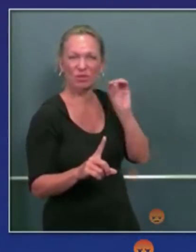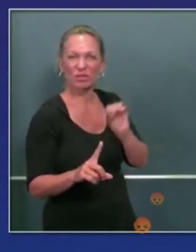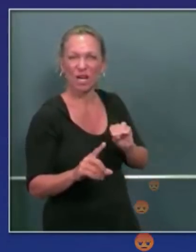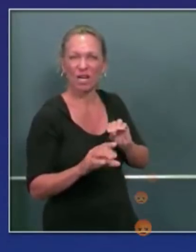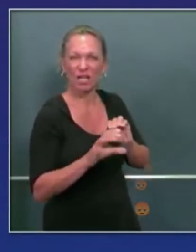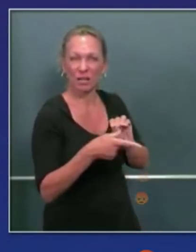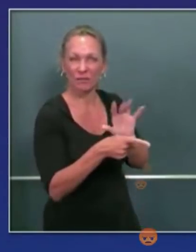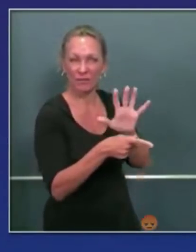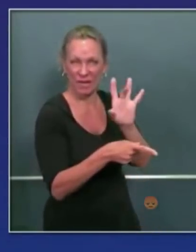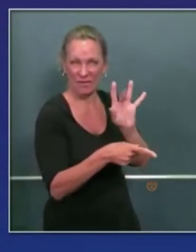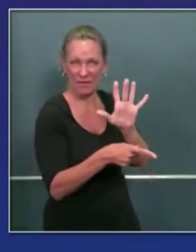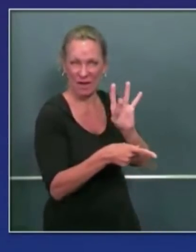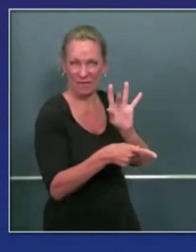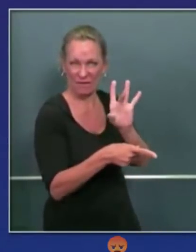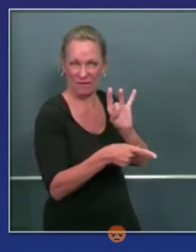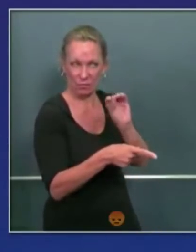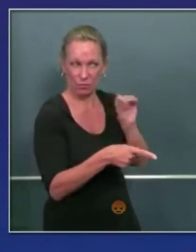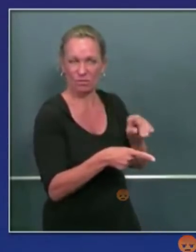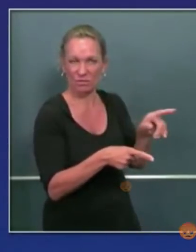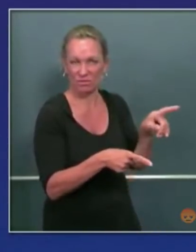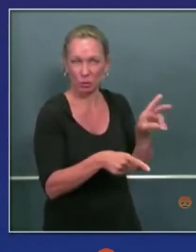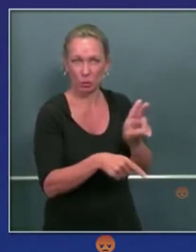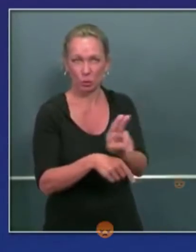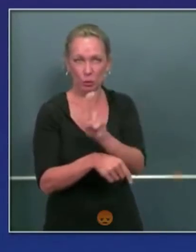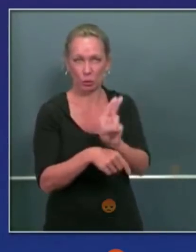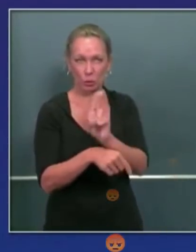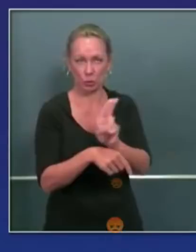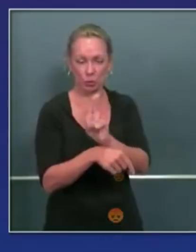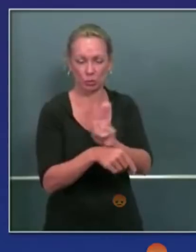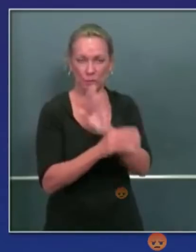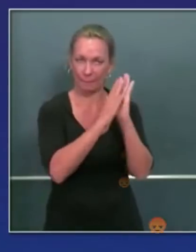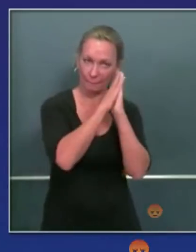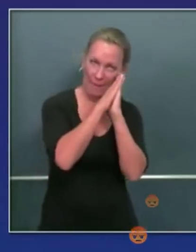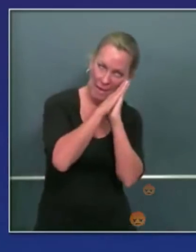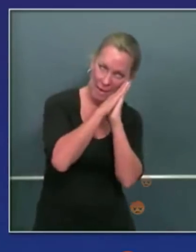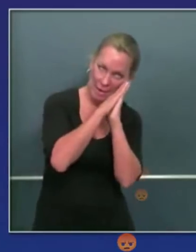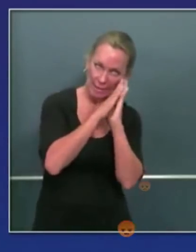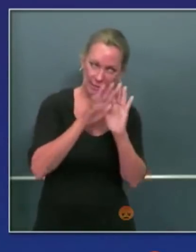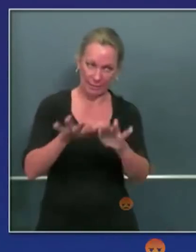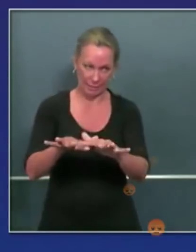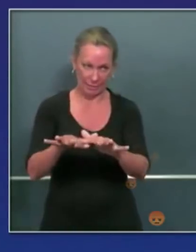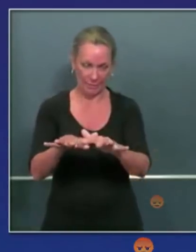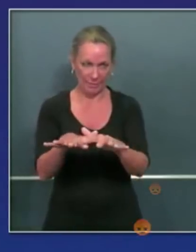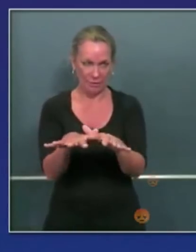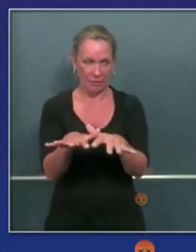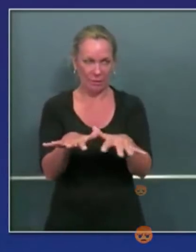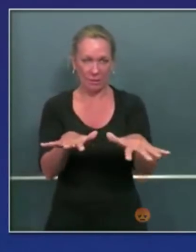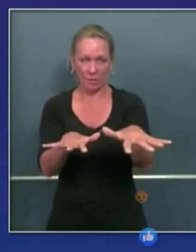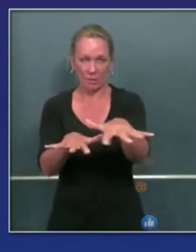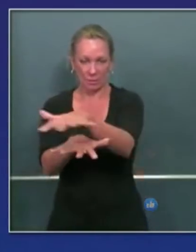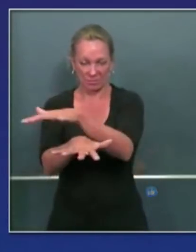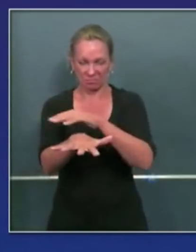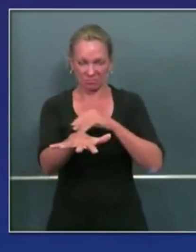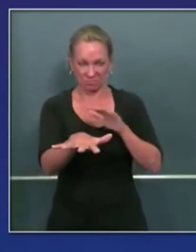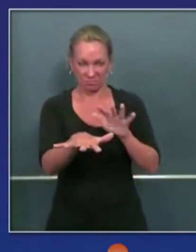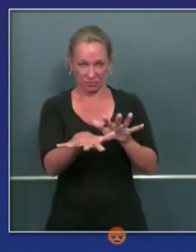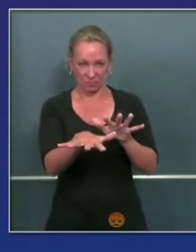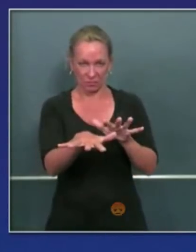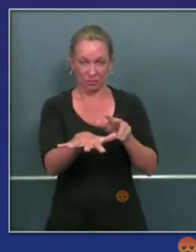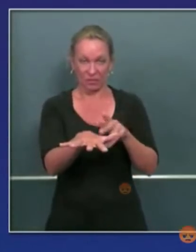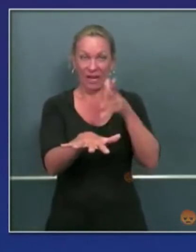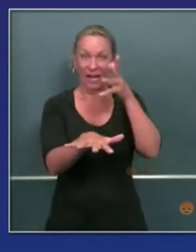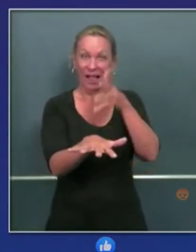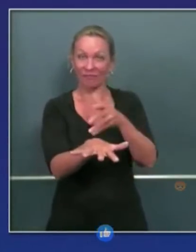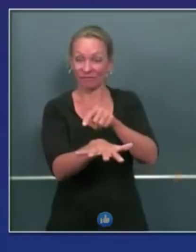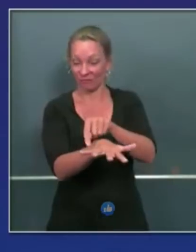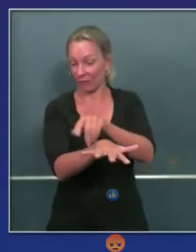lần the nữa trên hospital cái system màn ảnh thì chúng ta thấy cái alone. In addition to biểu đồ this, đó we là have màu cam đó protocols, plannings, là and toàn bộ processes những cái that số lượng we người